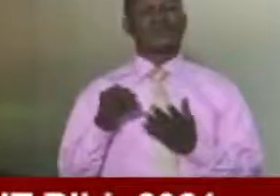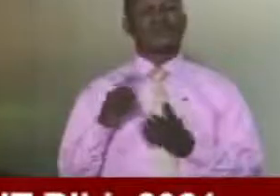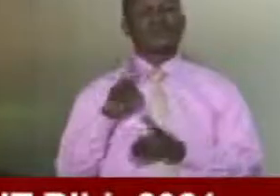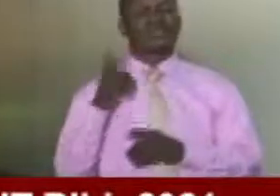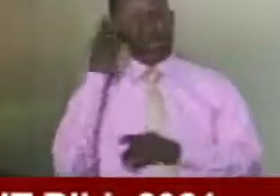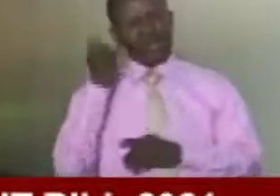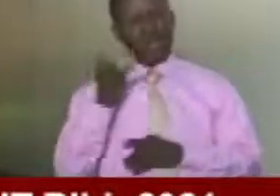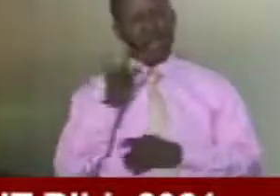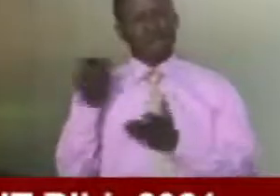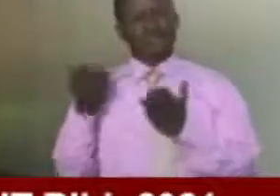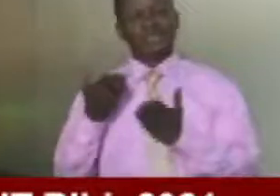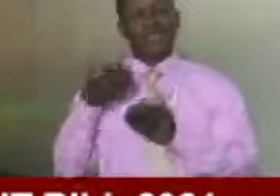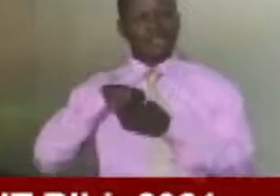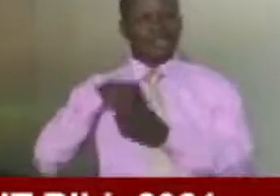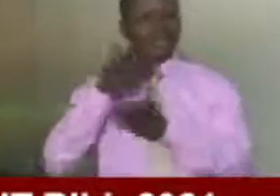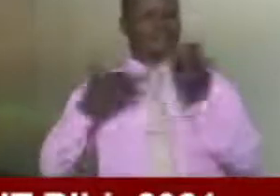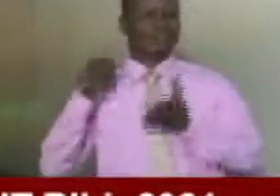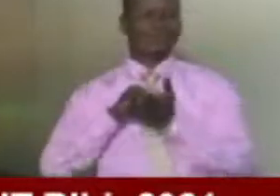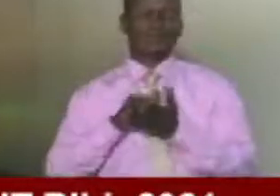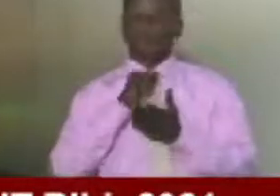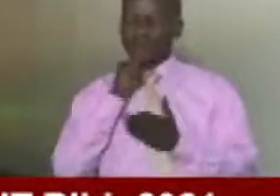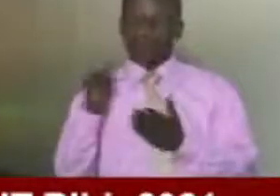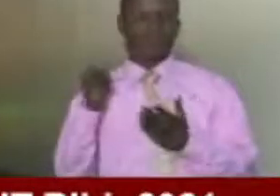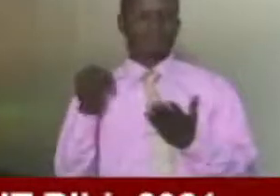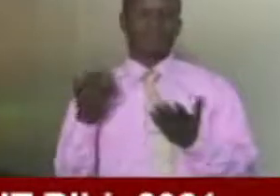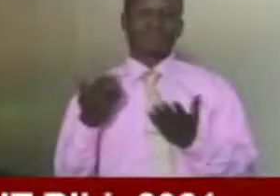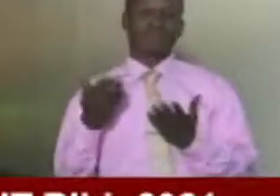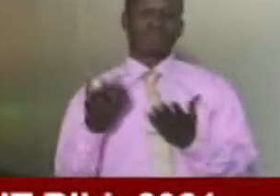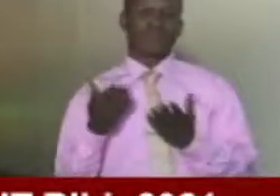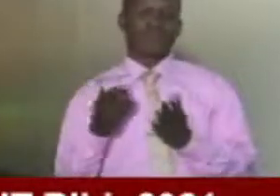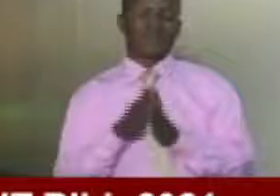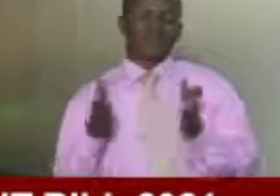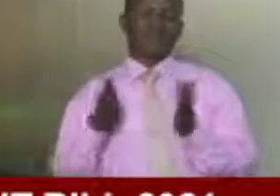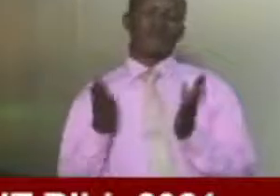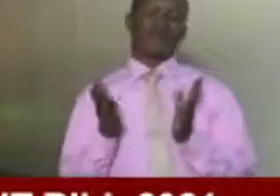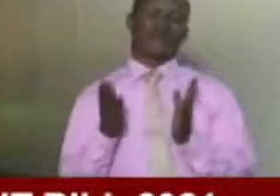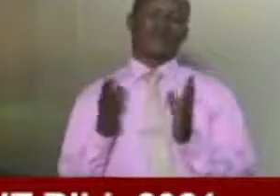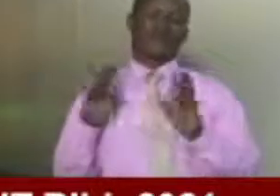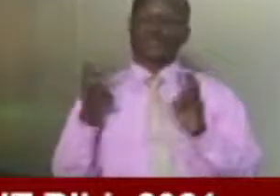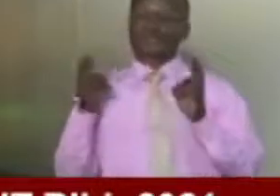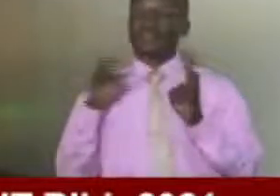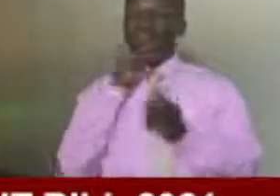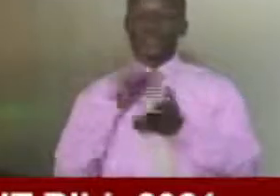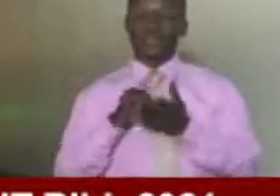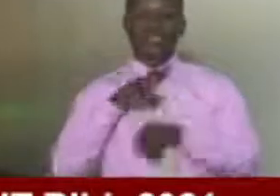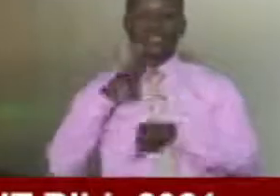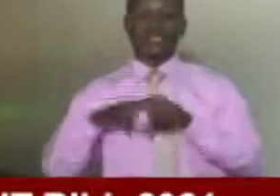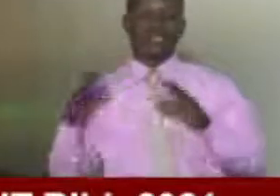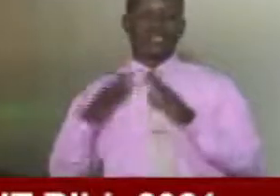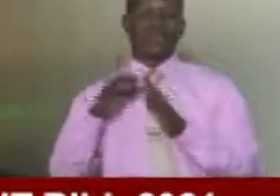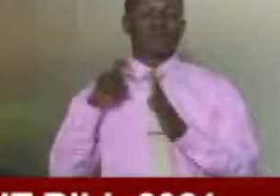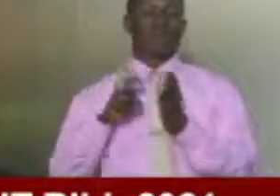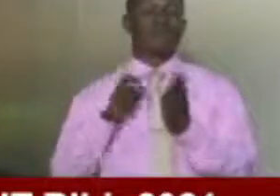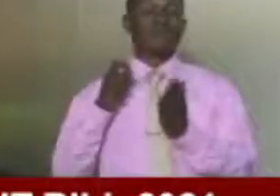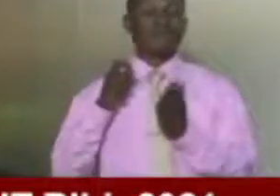bring in something that has no relevance to the whole discussions? So this minimum is that the National Assembly must,